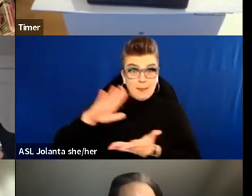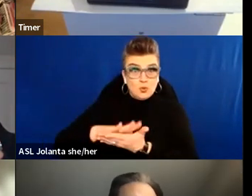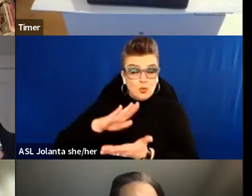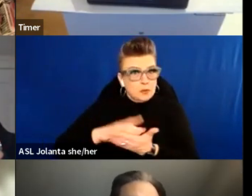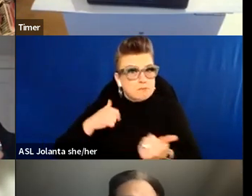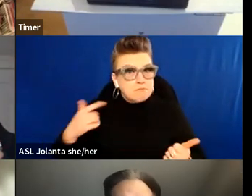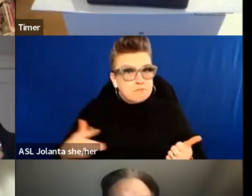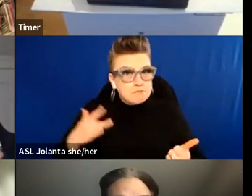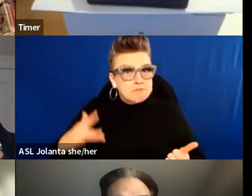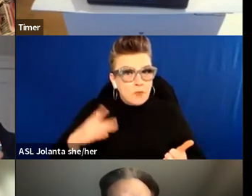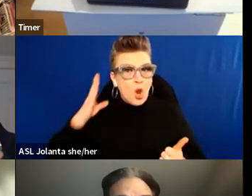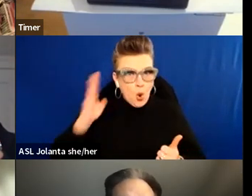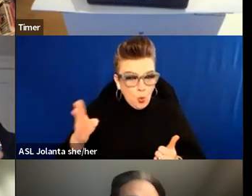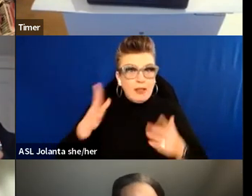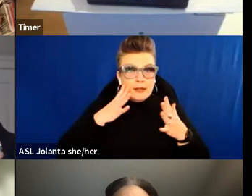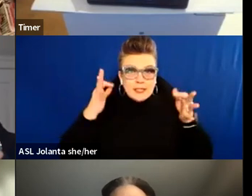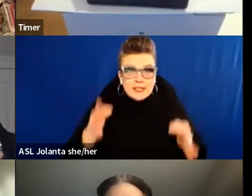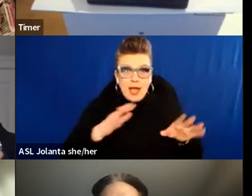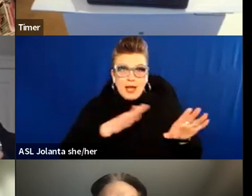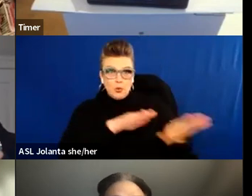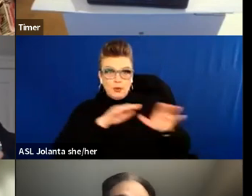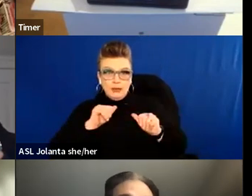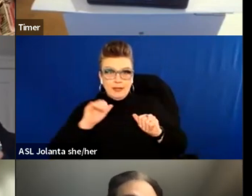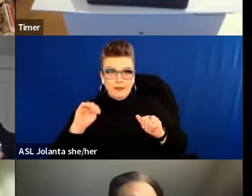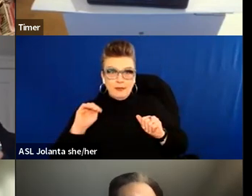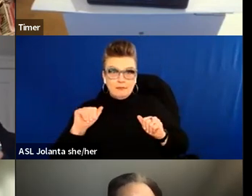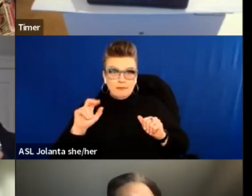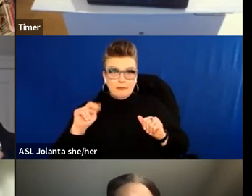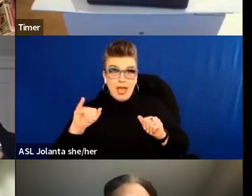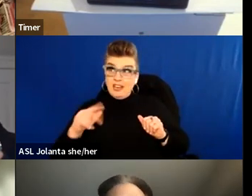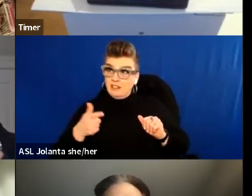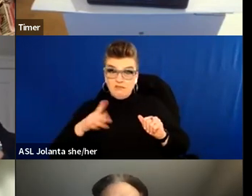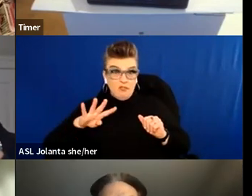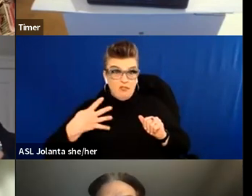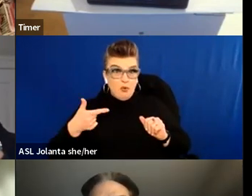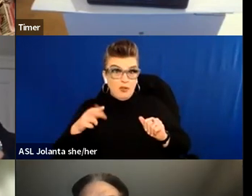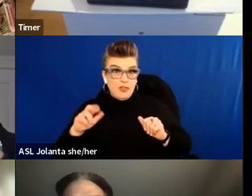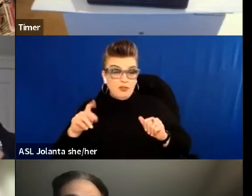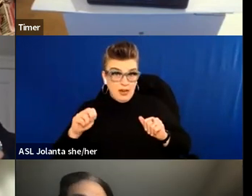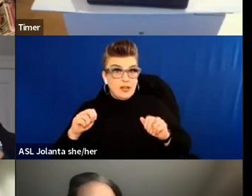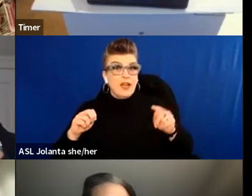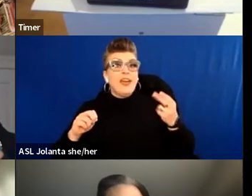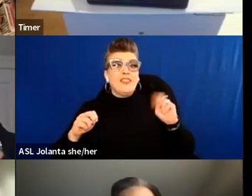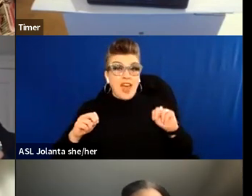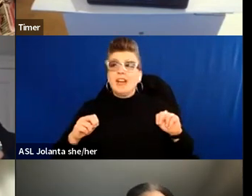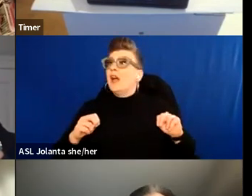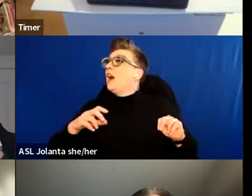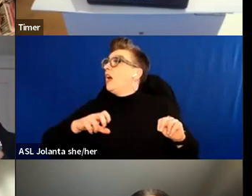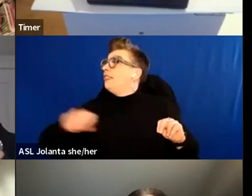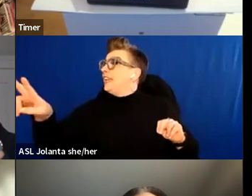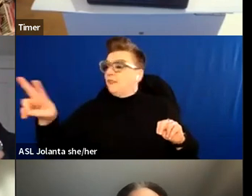essentially elect to leave the manning uh probably in the fourth grade uh so that they don't receive the penalty if you